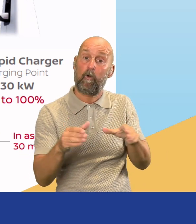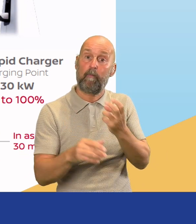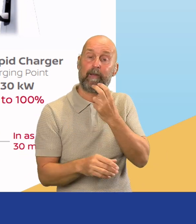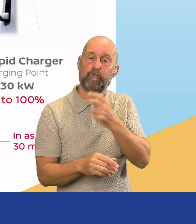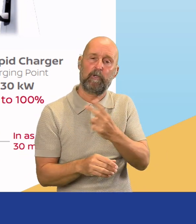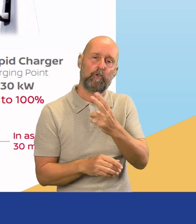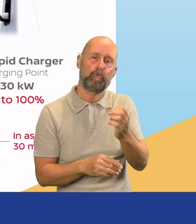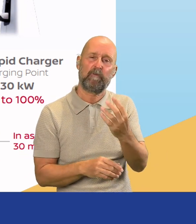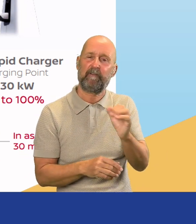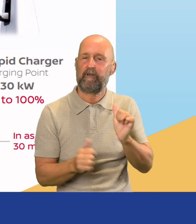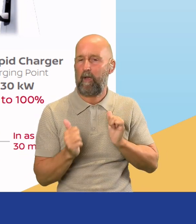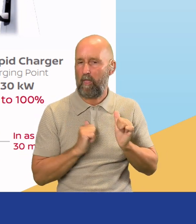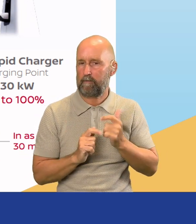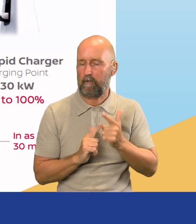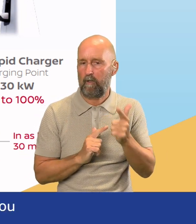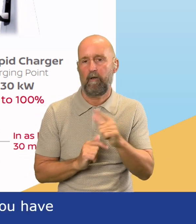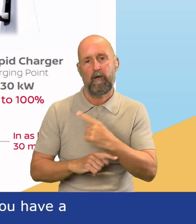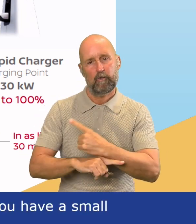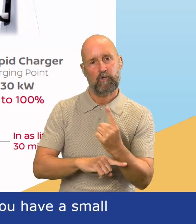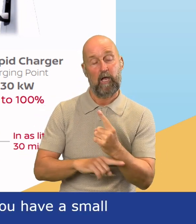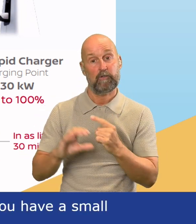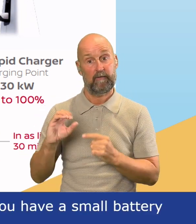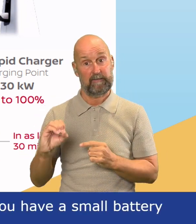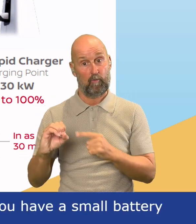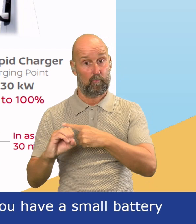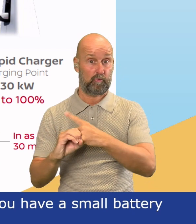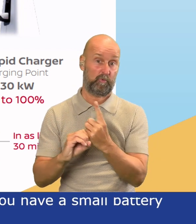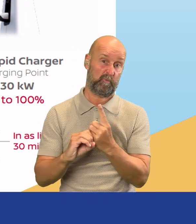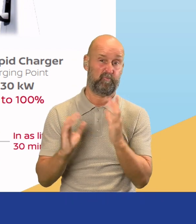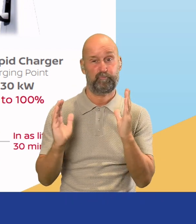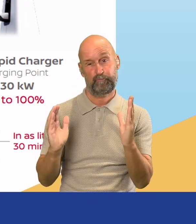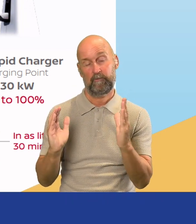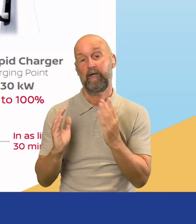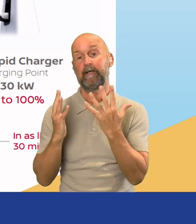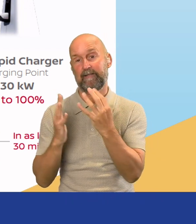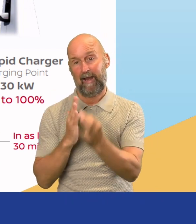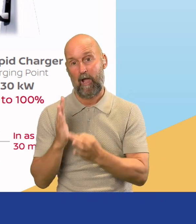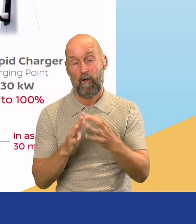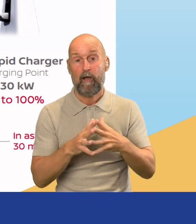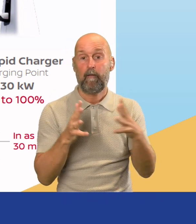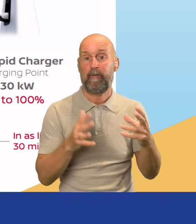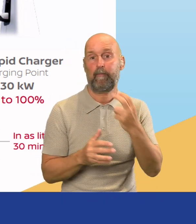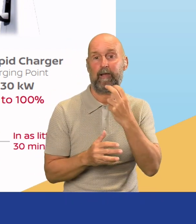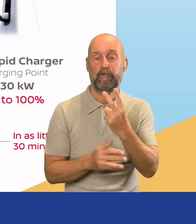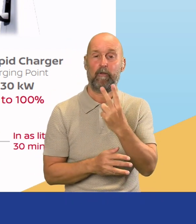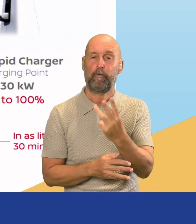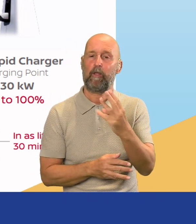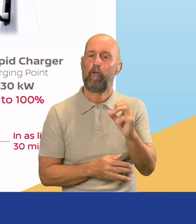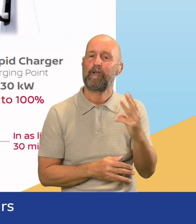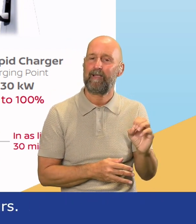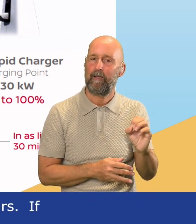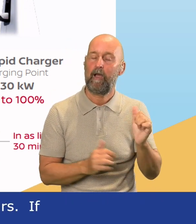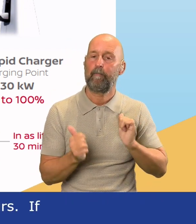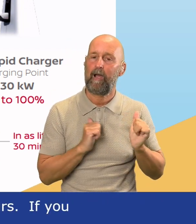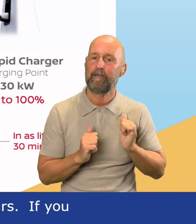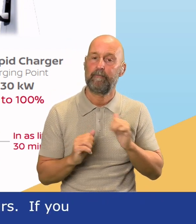about 250 miles, that would charge from flat in 10 hours. If you had a big battery car, so 330 miles of range, that would